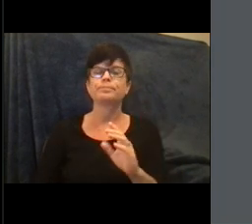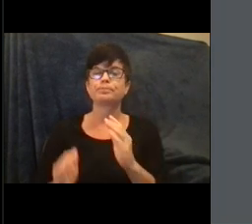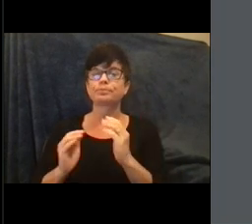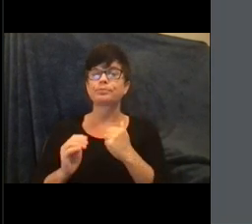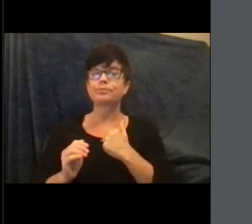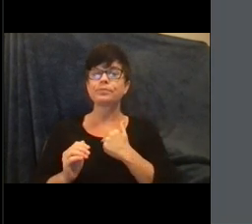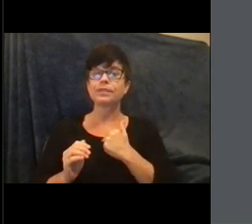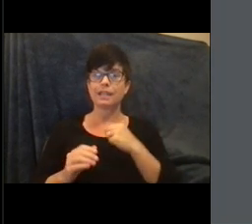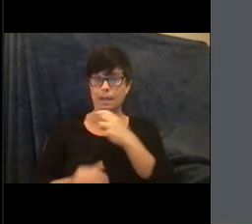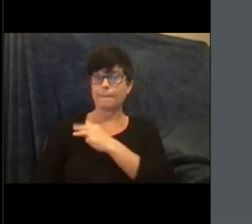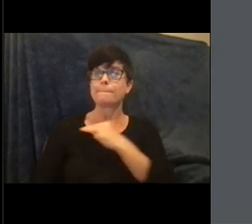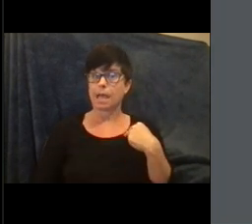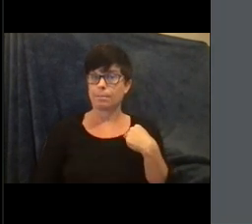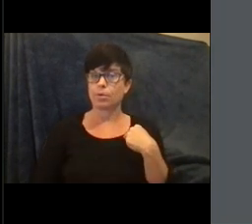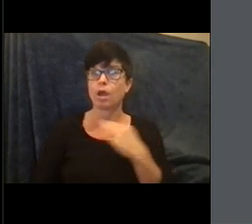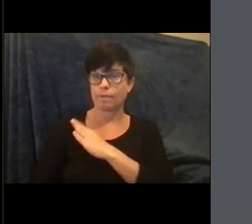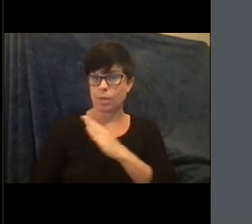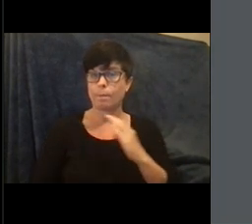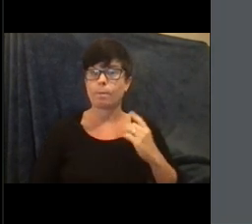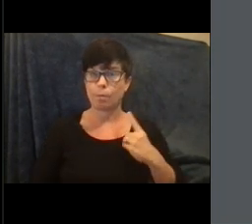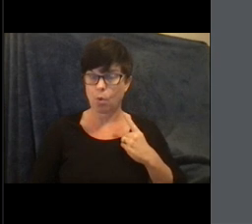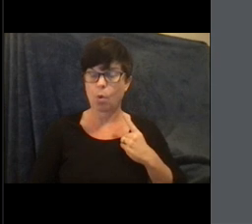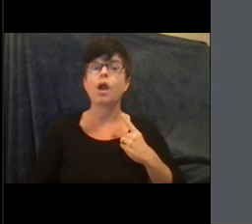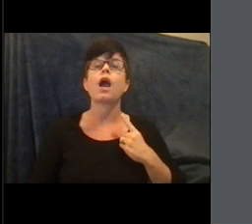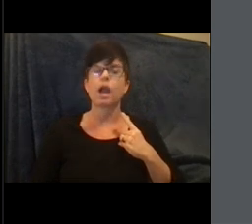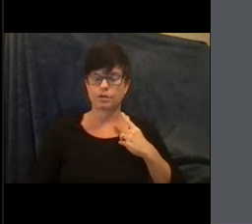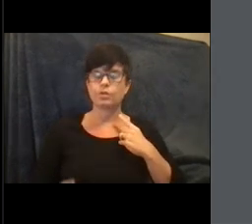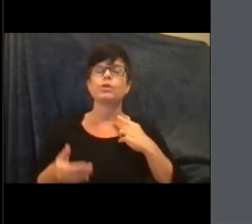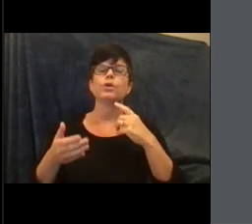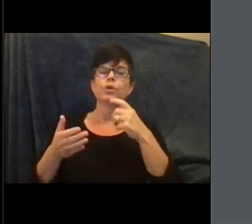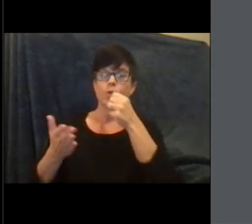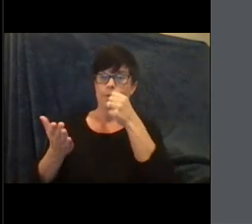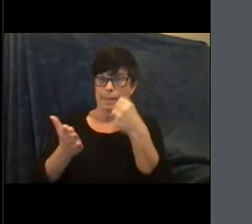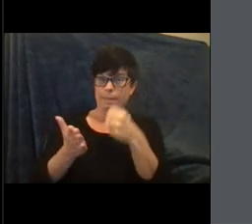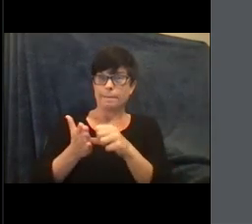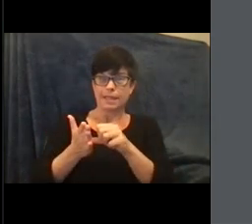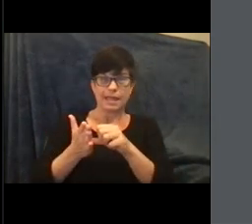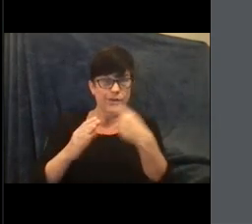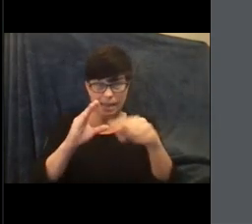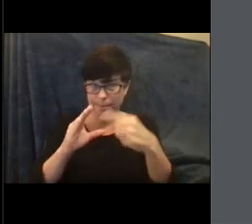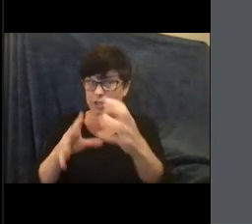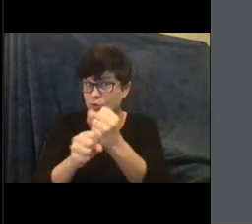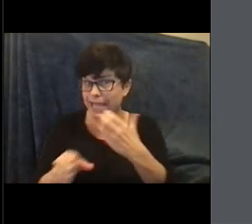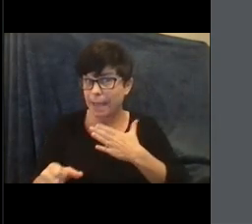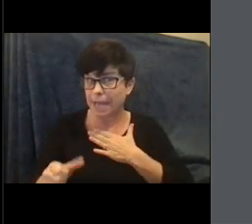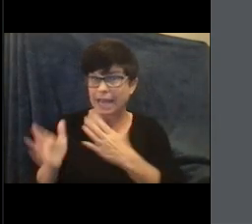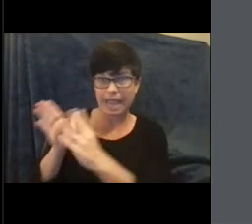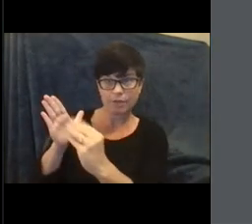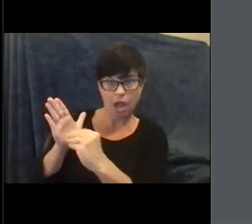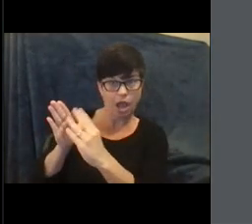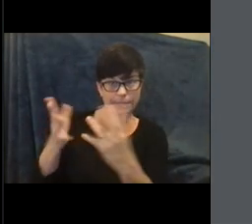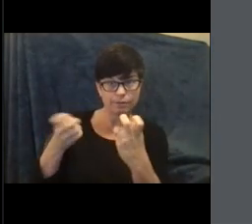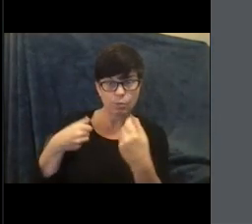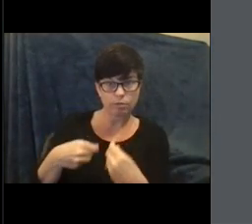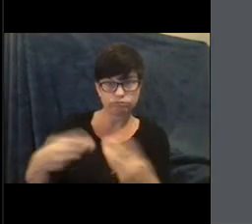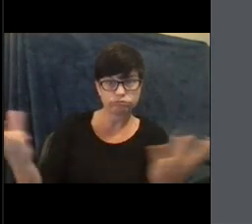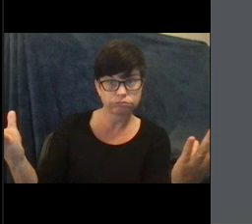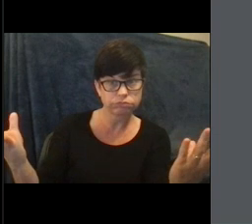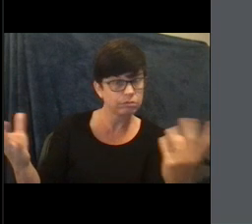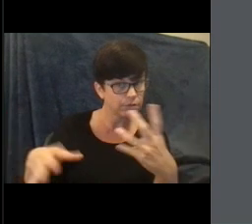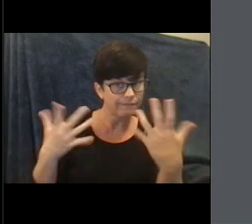board, we've put together a letter that I emailed earlier this week. Did you all get it? Because I have copies here if you